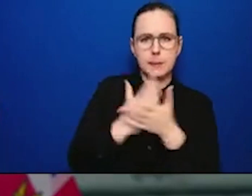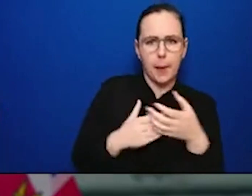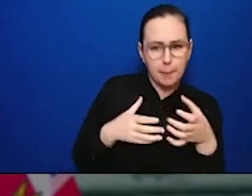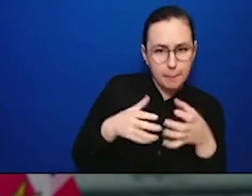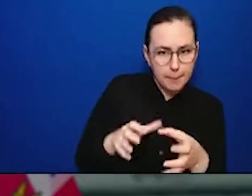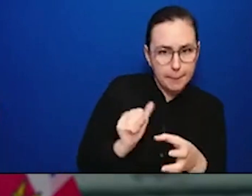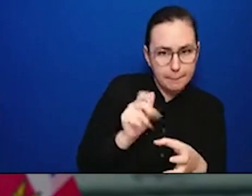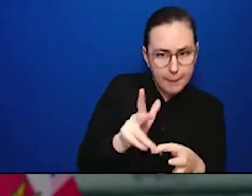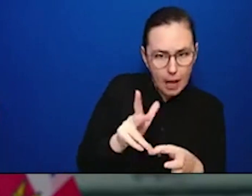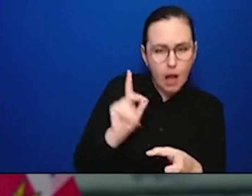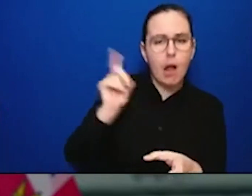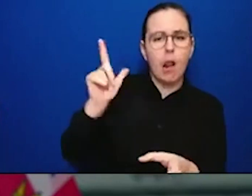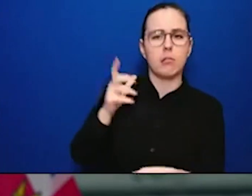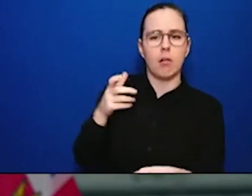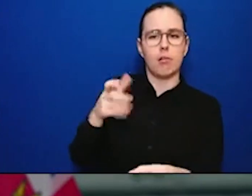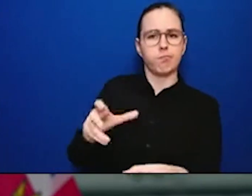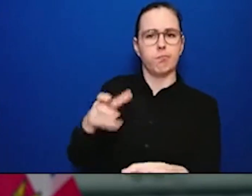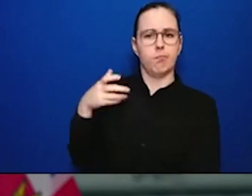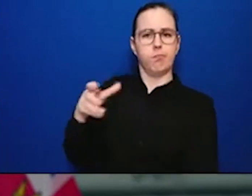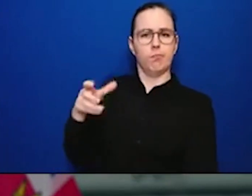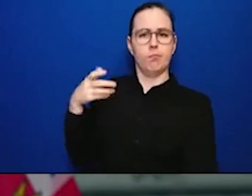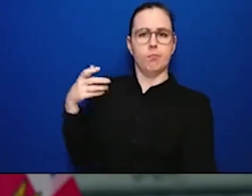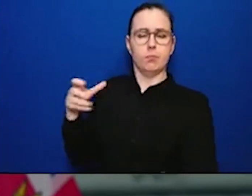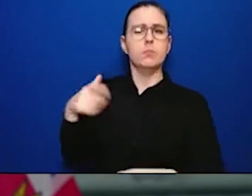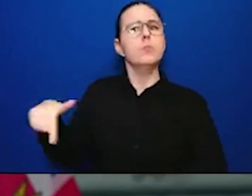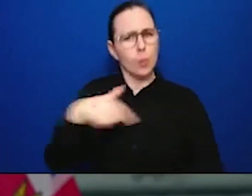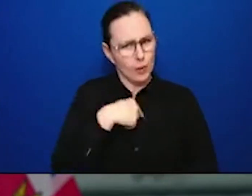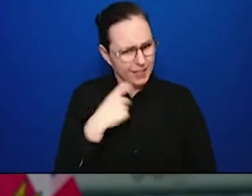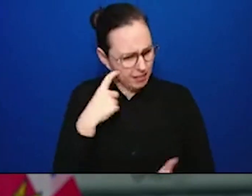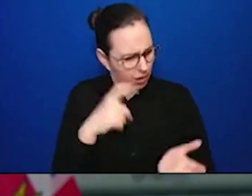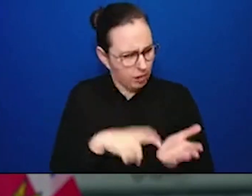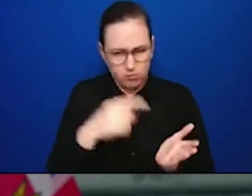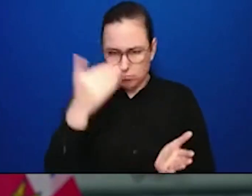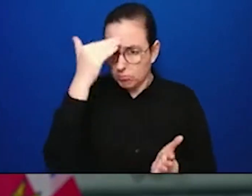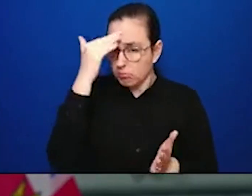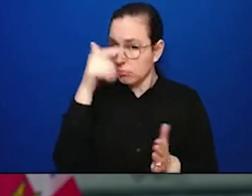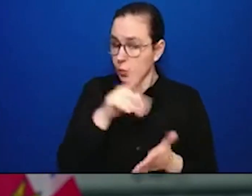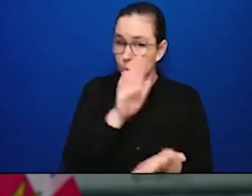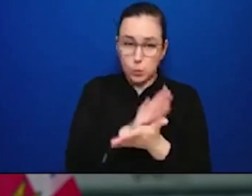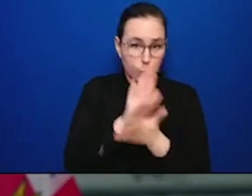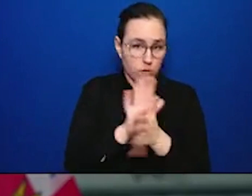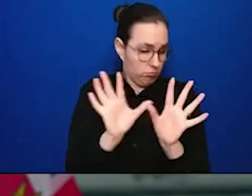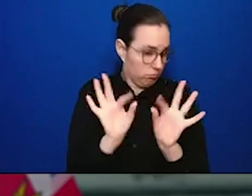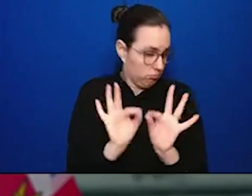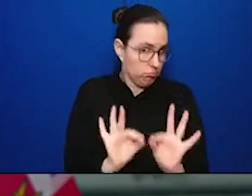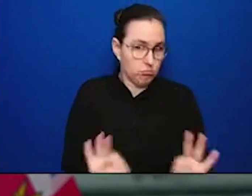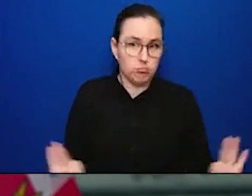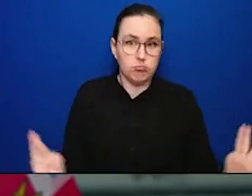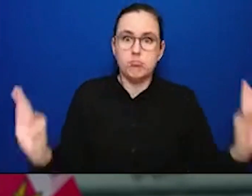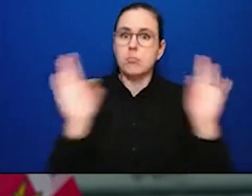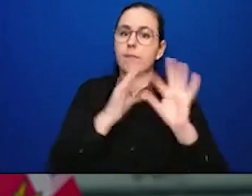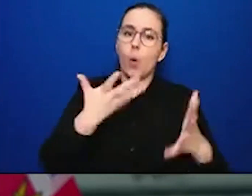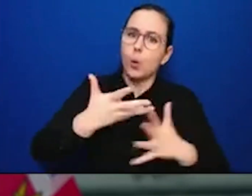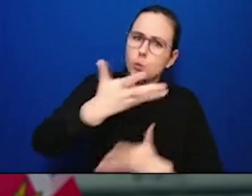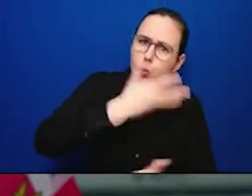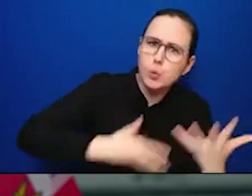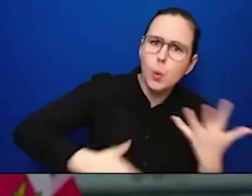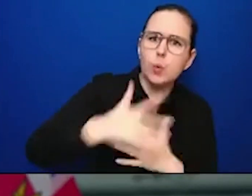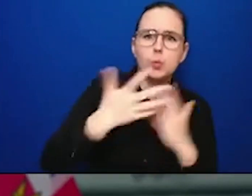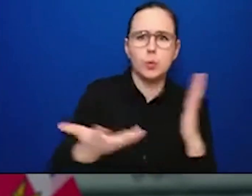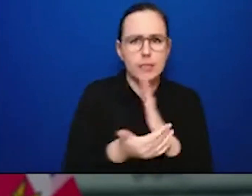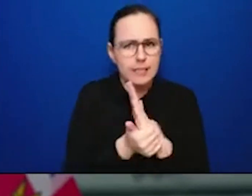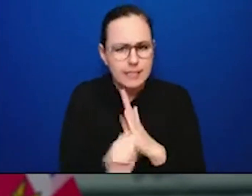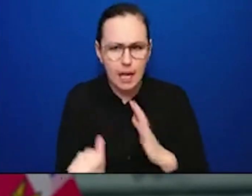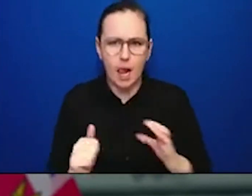as intellectual development. And it is not because we have any concerns about that. It's because as we've watched